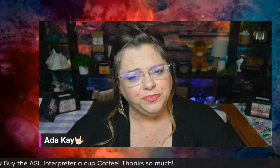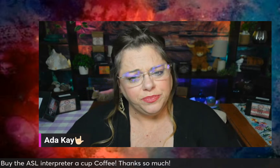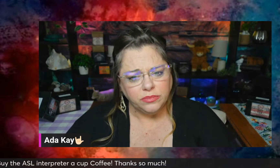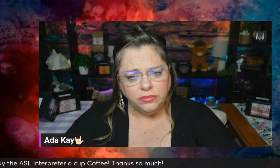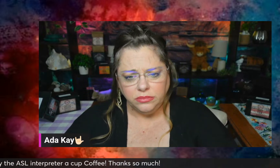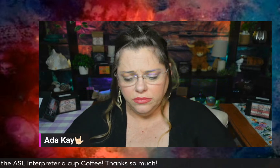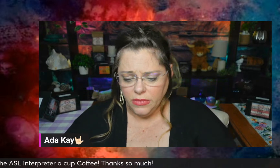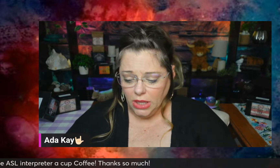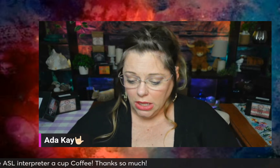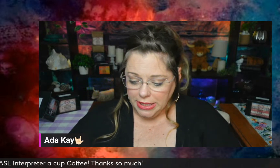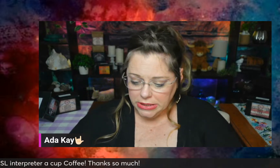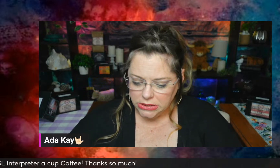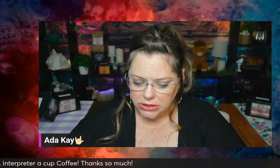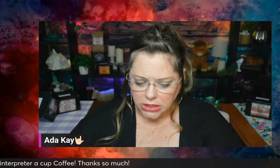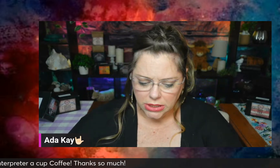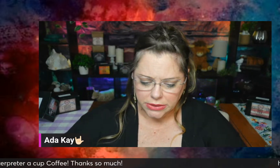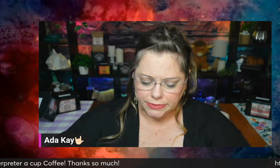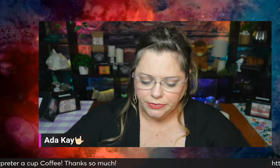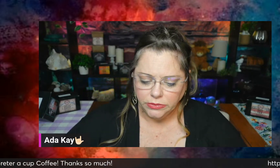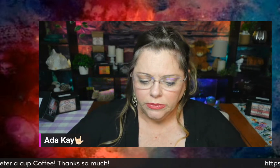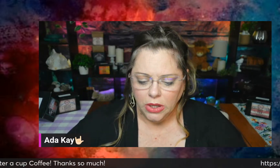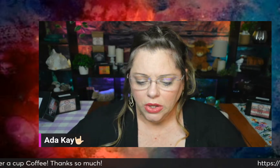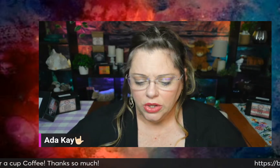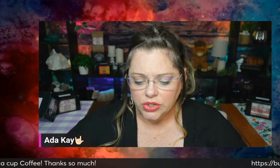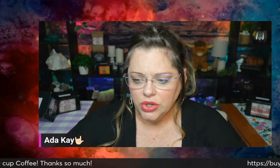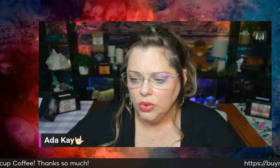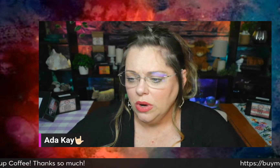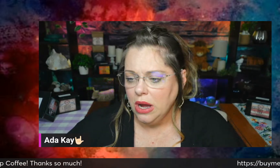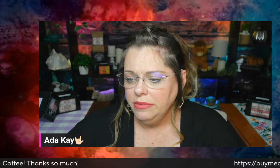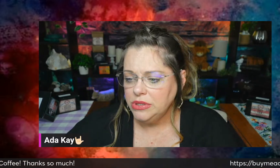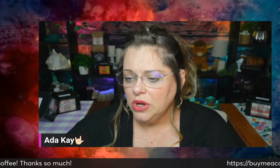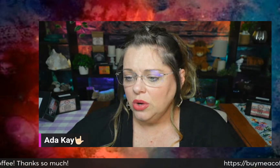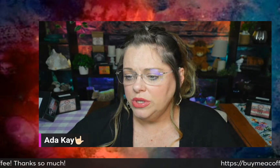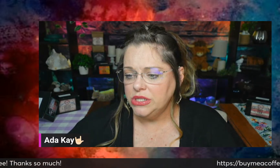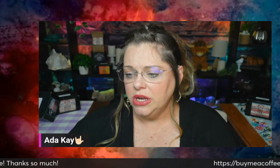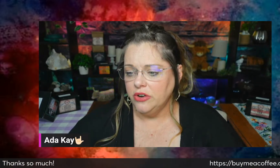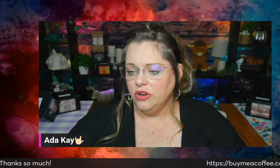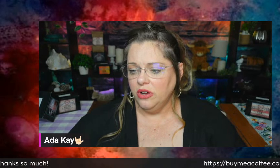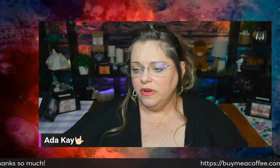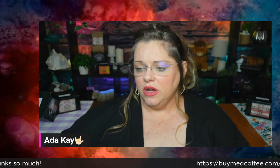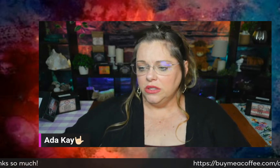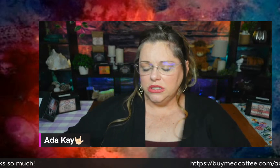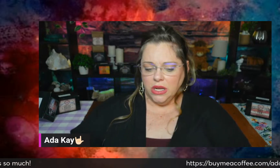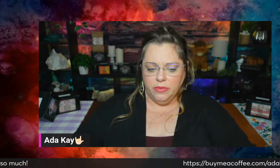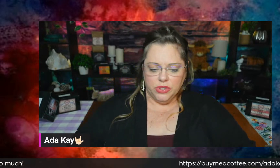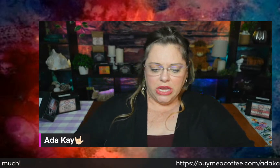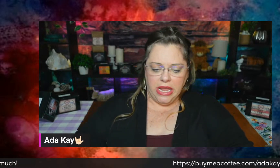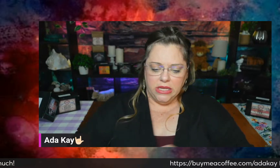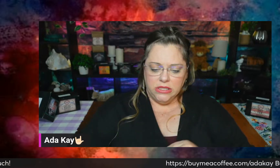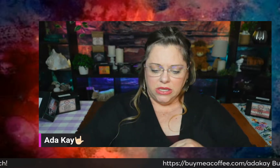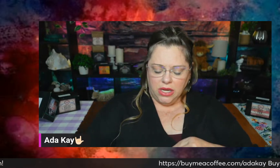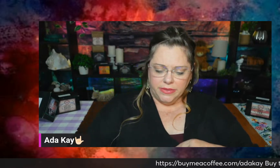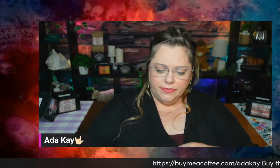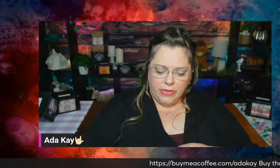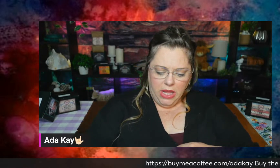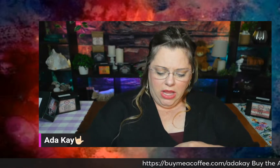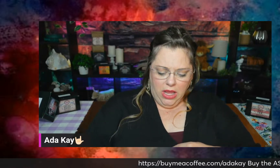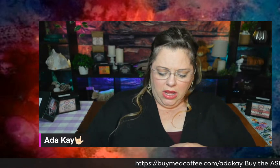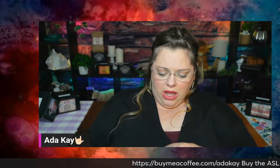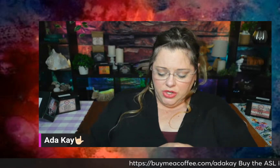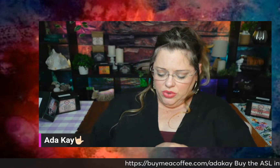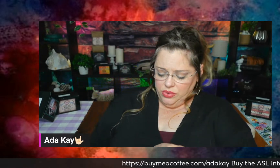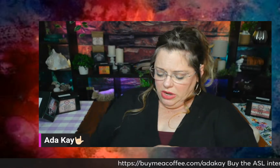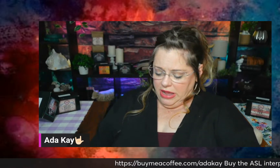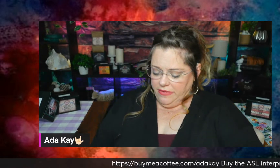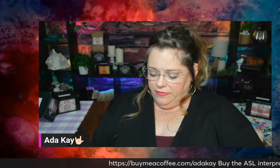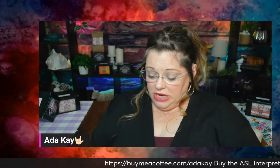everything. And so I'm just always scared of Alzheimer's. And